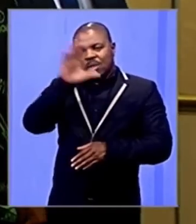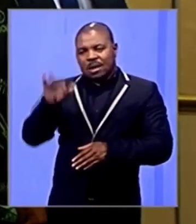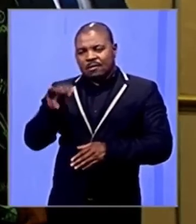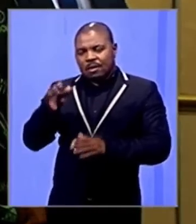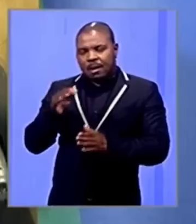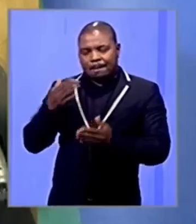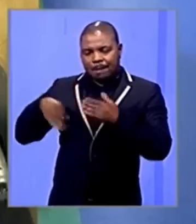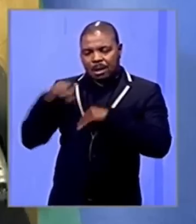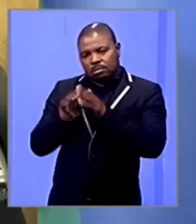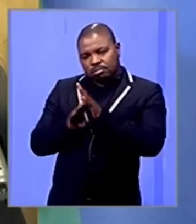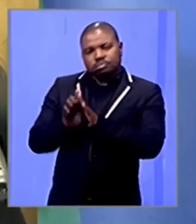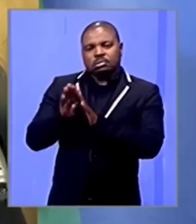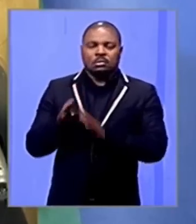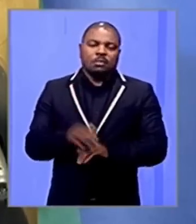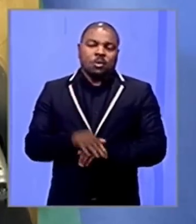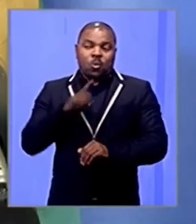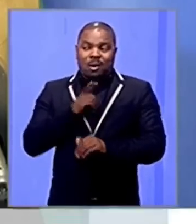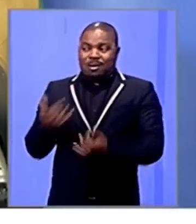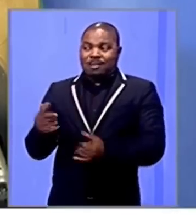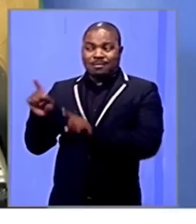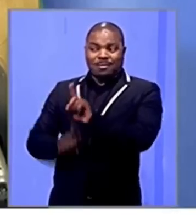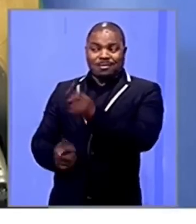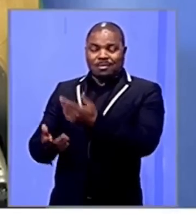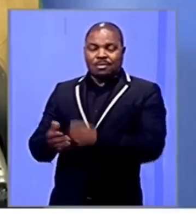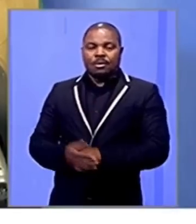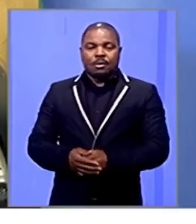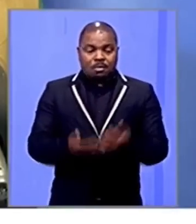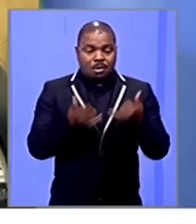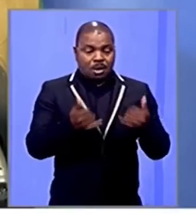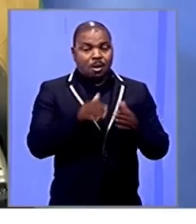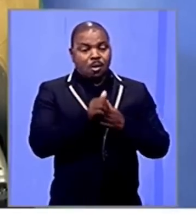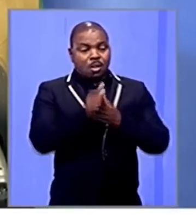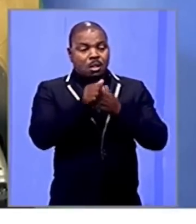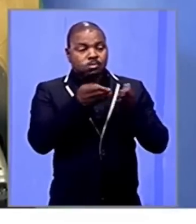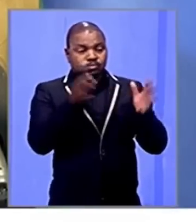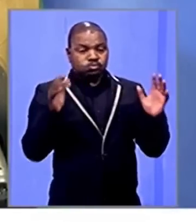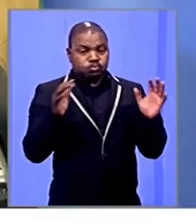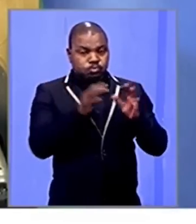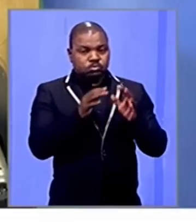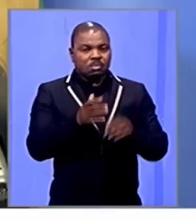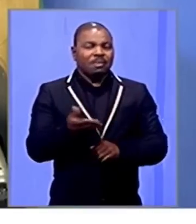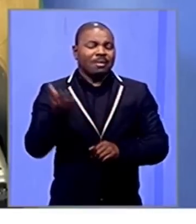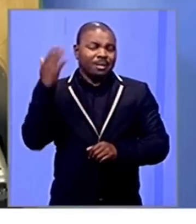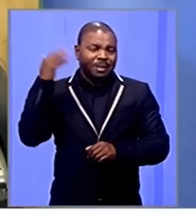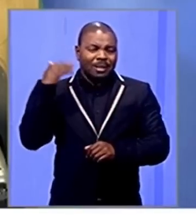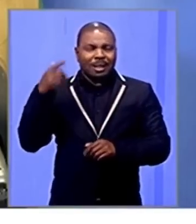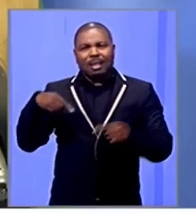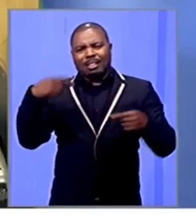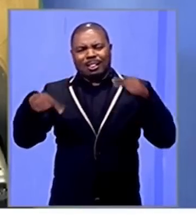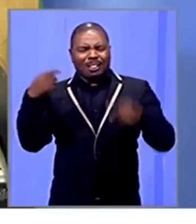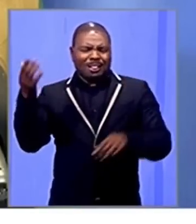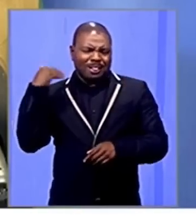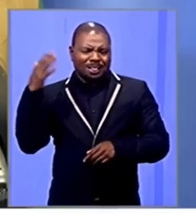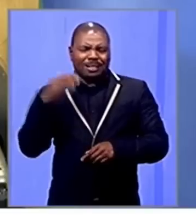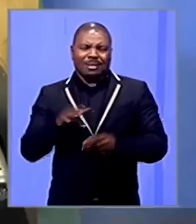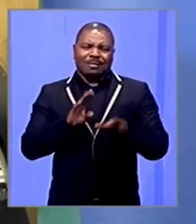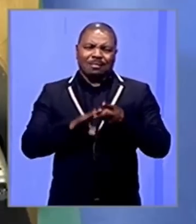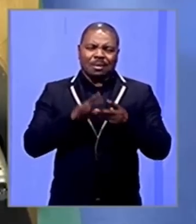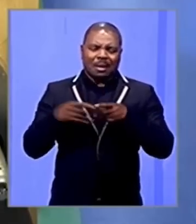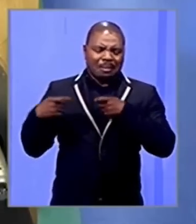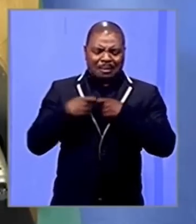retelelwang. So now it is time for leaders gathered here today to put aside differences of the past, to forget about the scars of